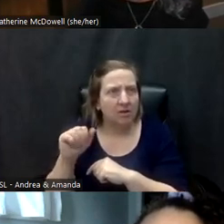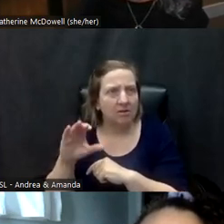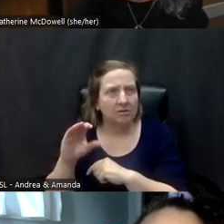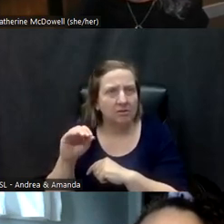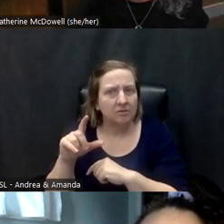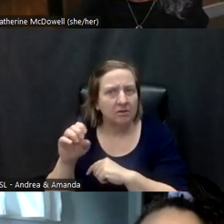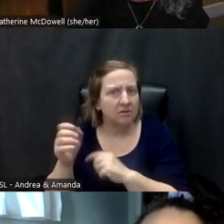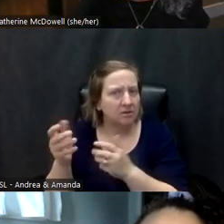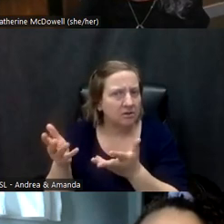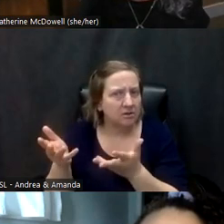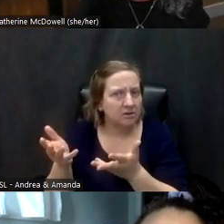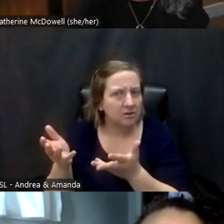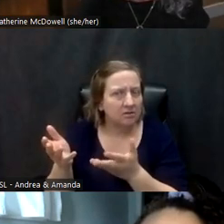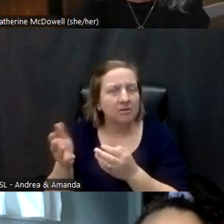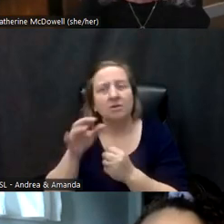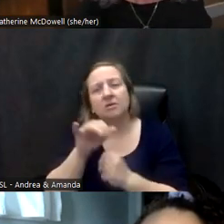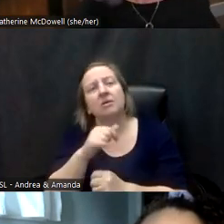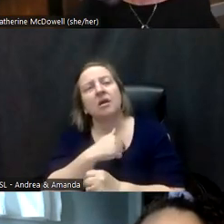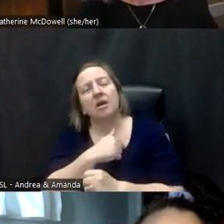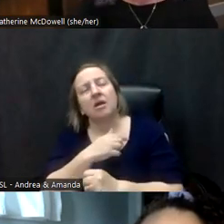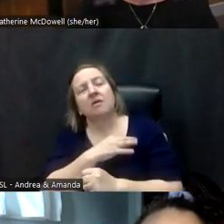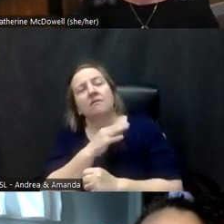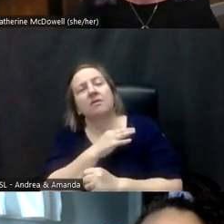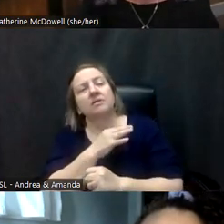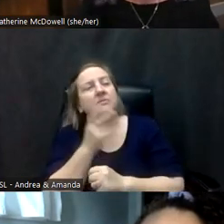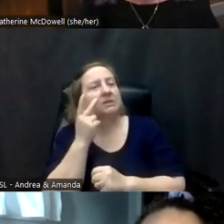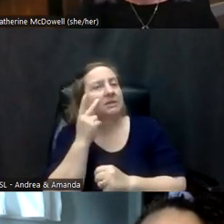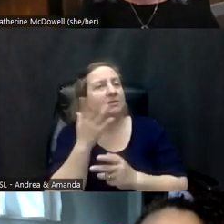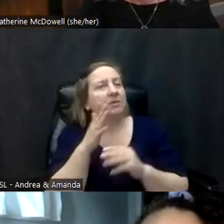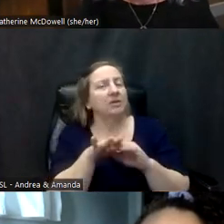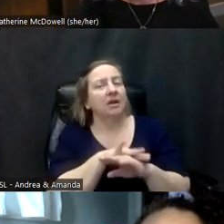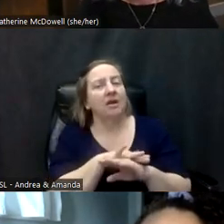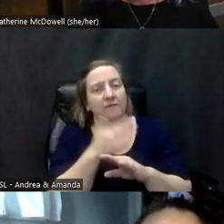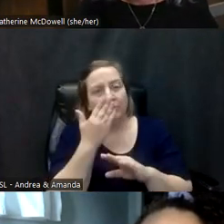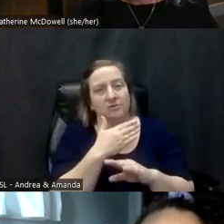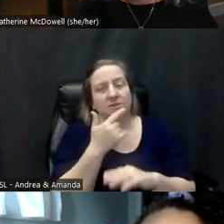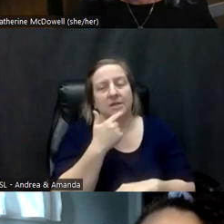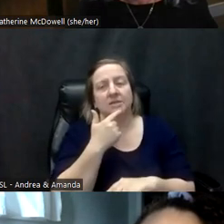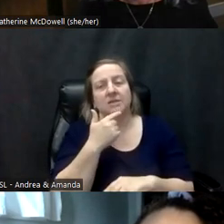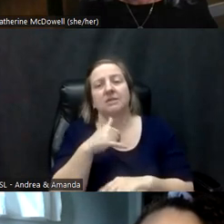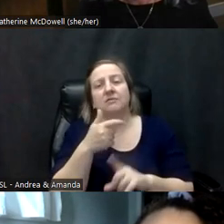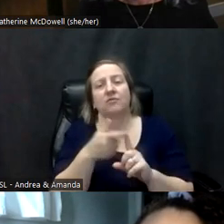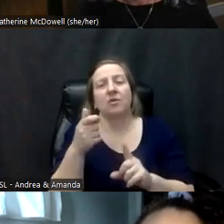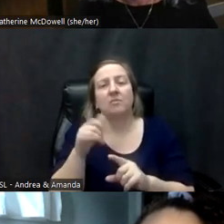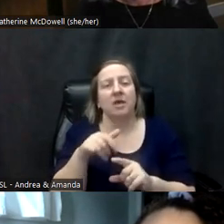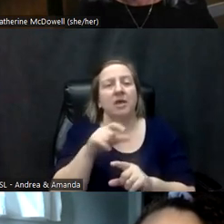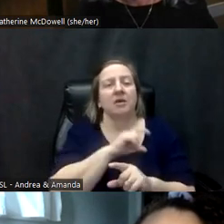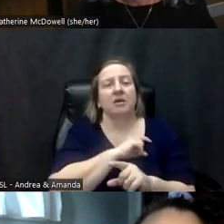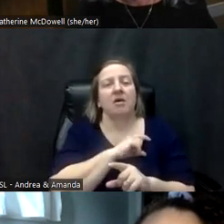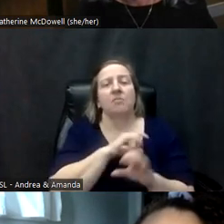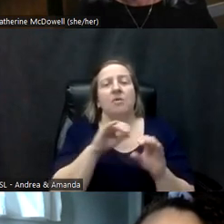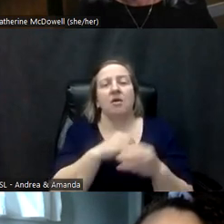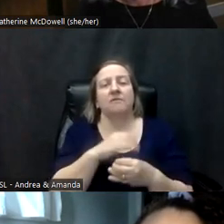NACOLE. So I was volunteering, let me see what the cover says on this. It's from that COPS office,